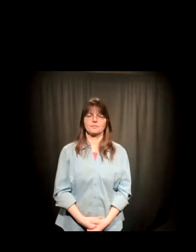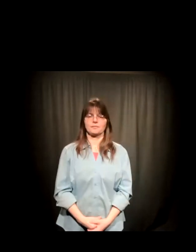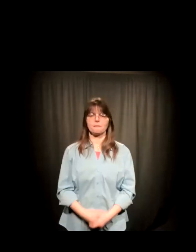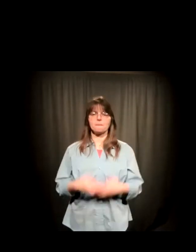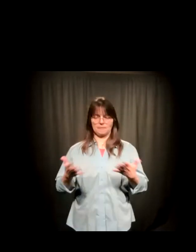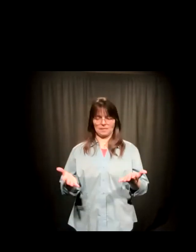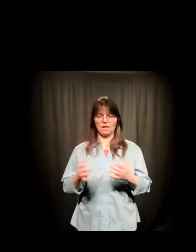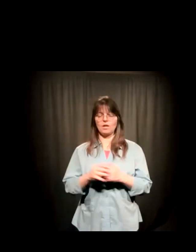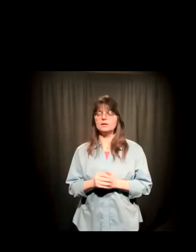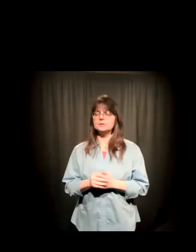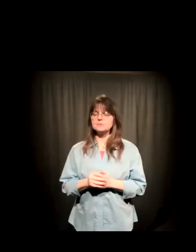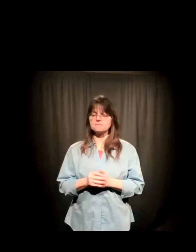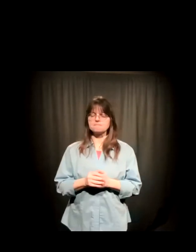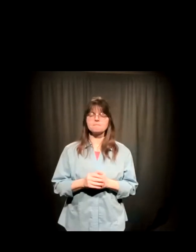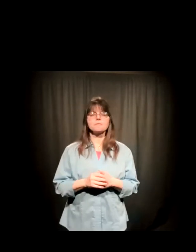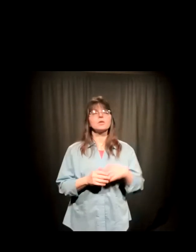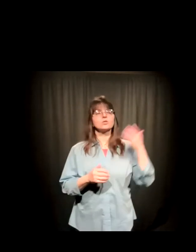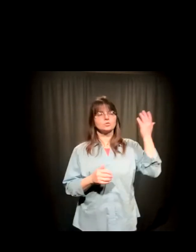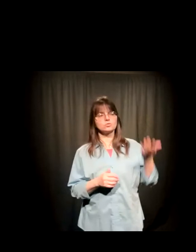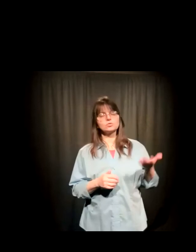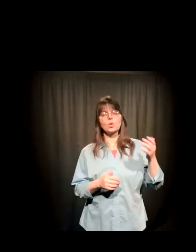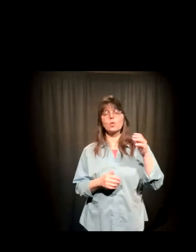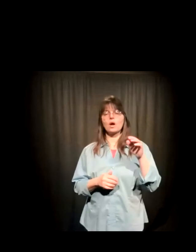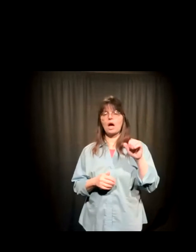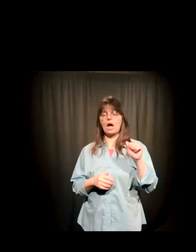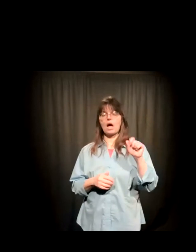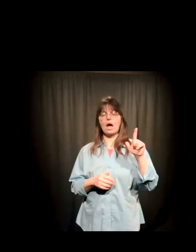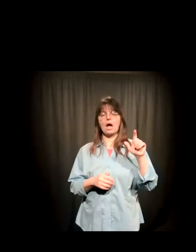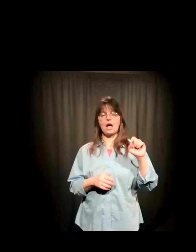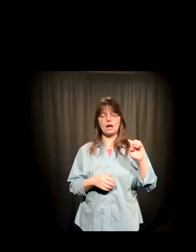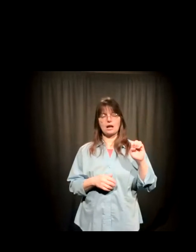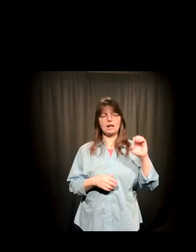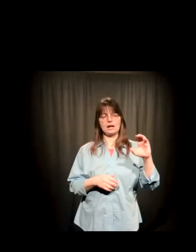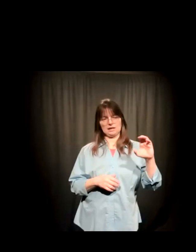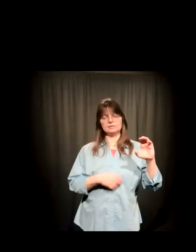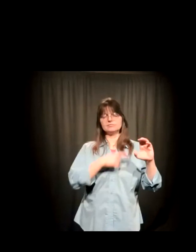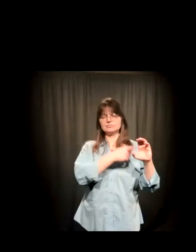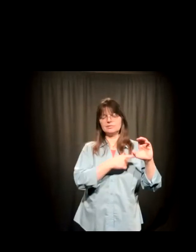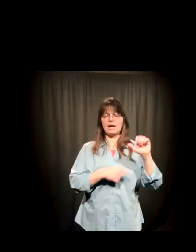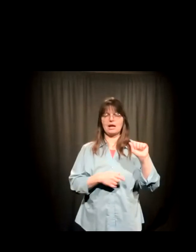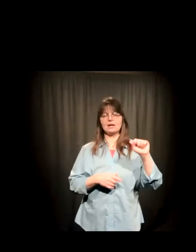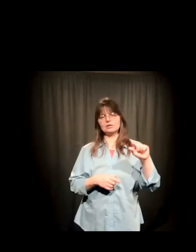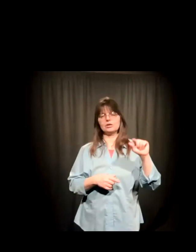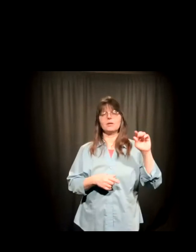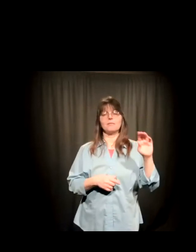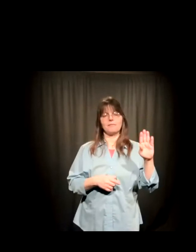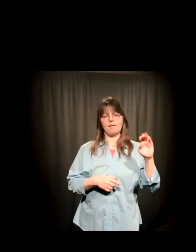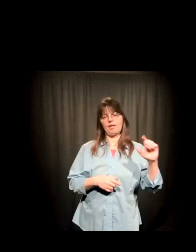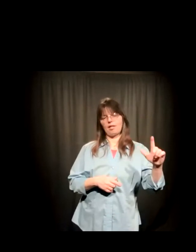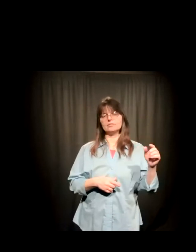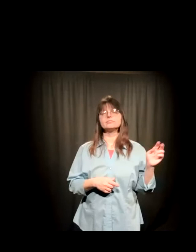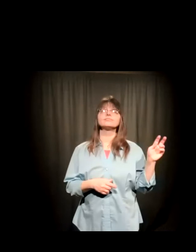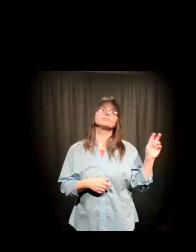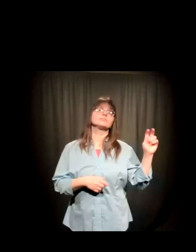Alexander Graham Bell went by the name of Alec, so he'll be referred to here. Alec admired Miss